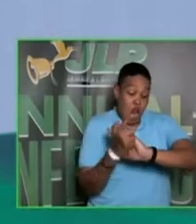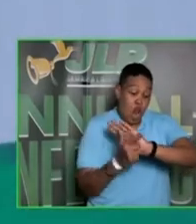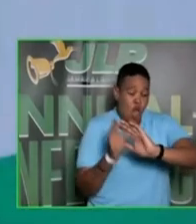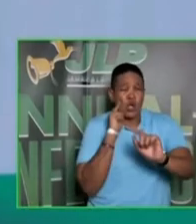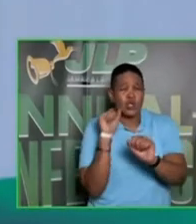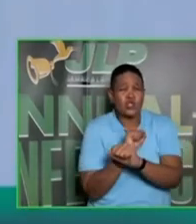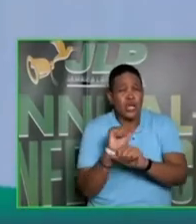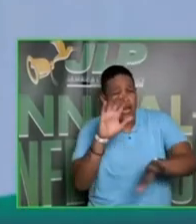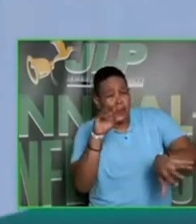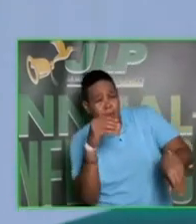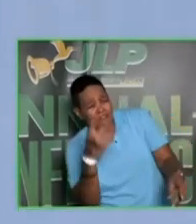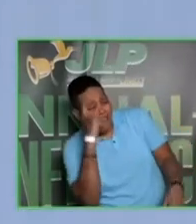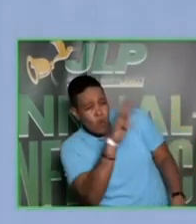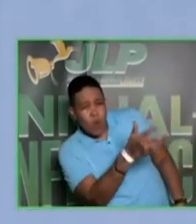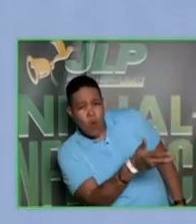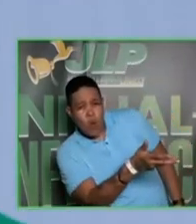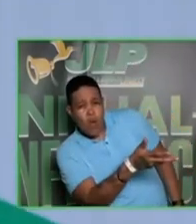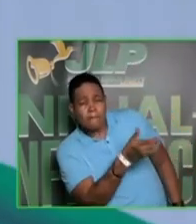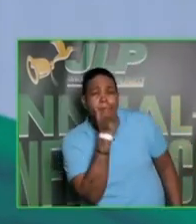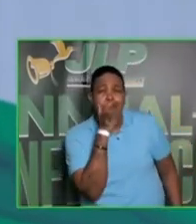provides for the